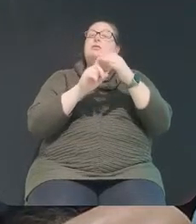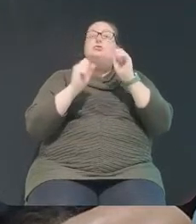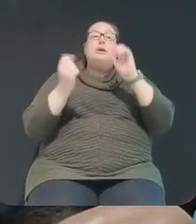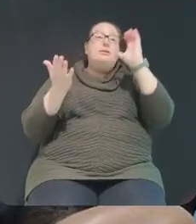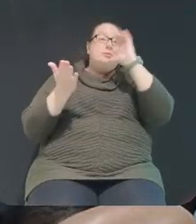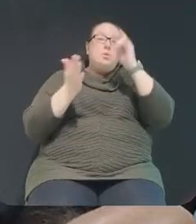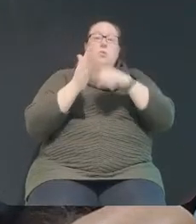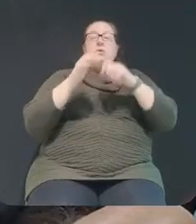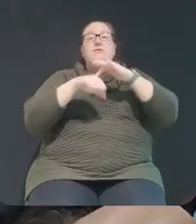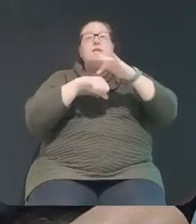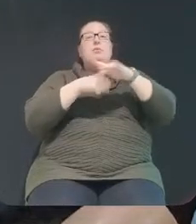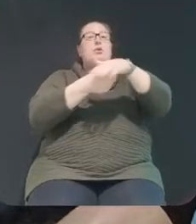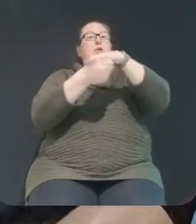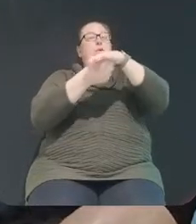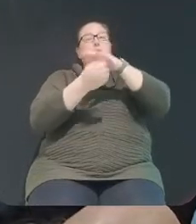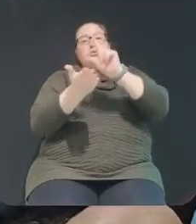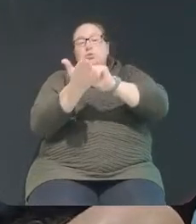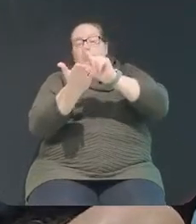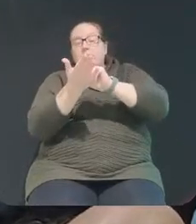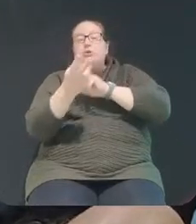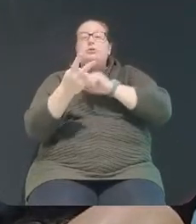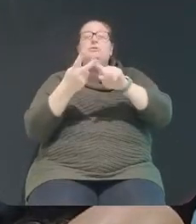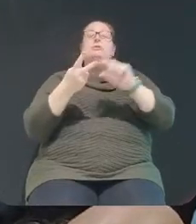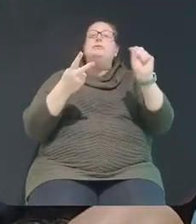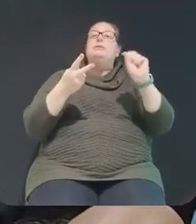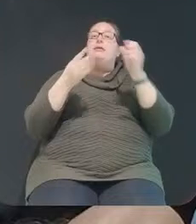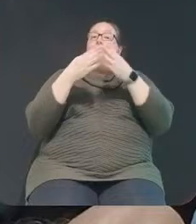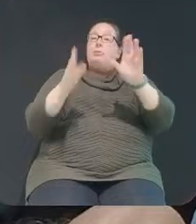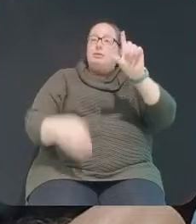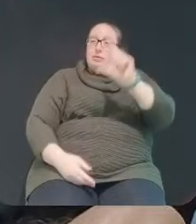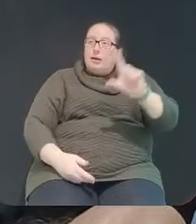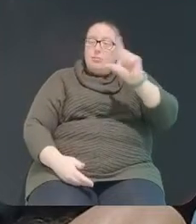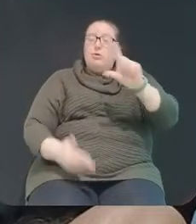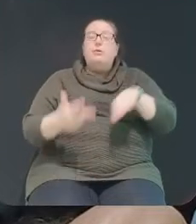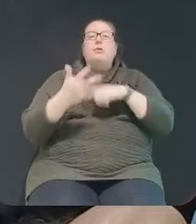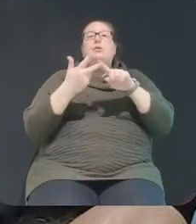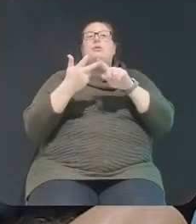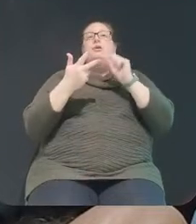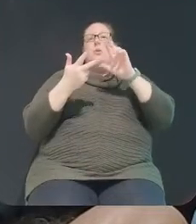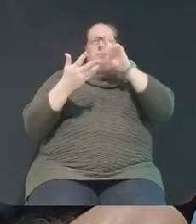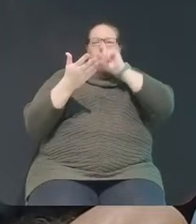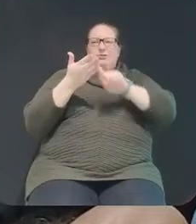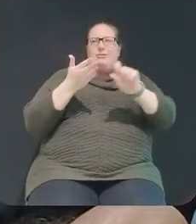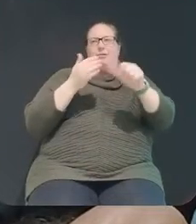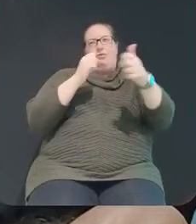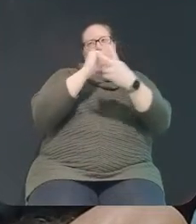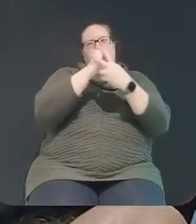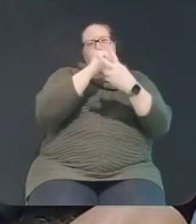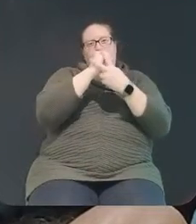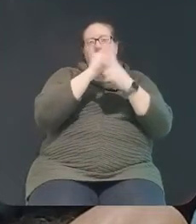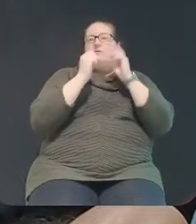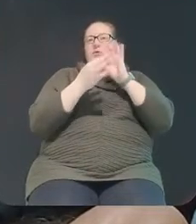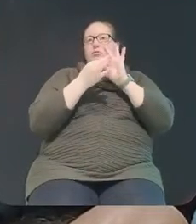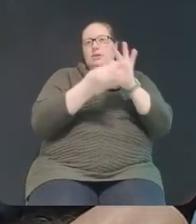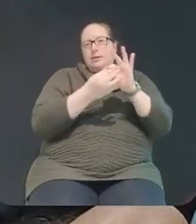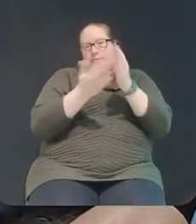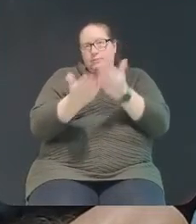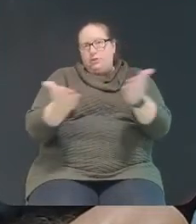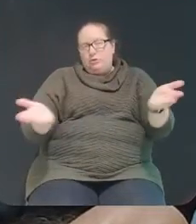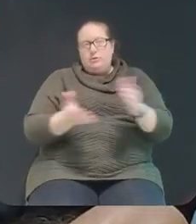available in local newspapers at the Seattle Public Library, or check at other archives for related